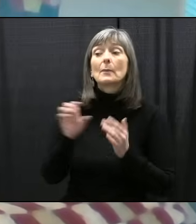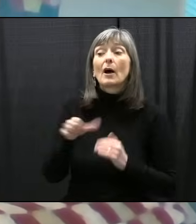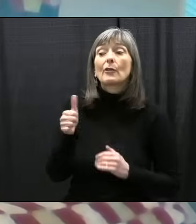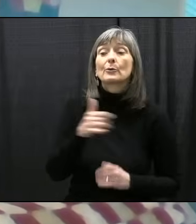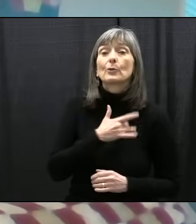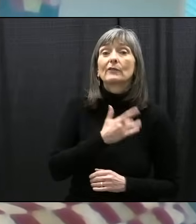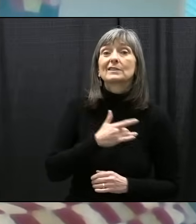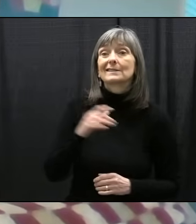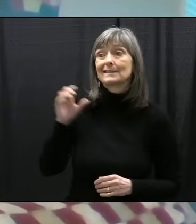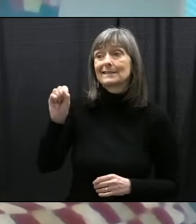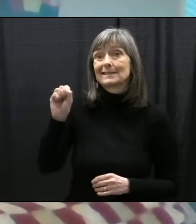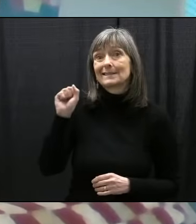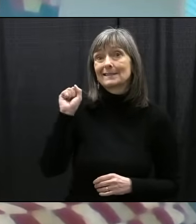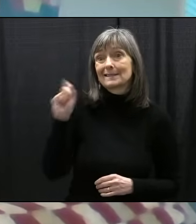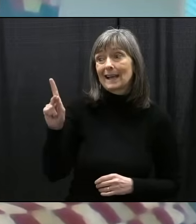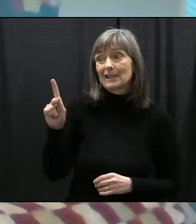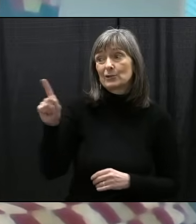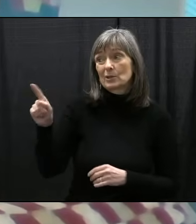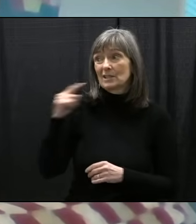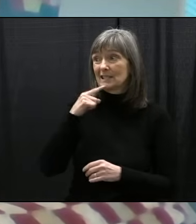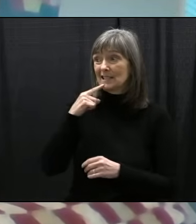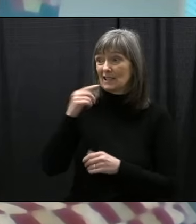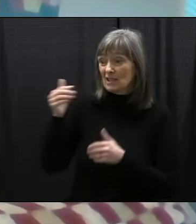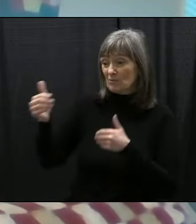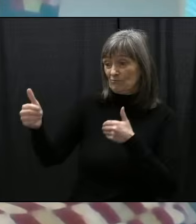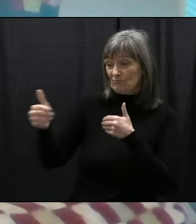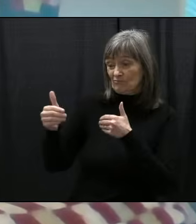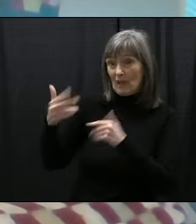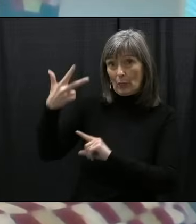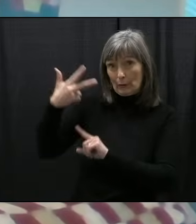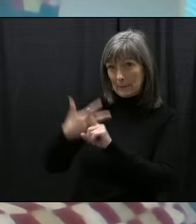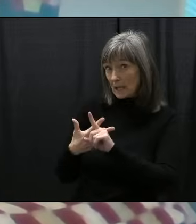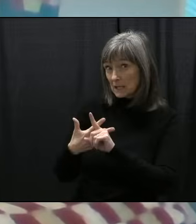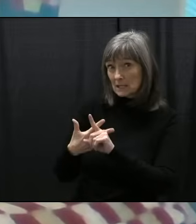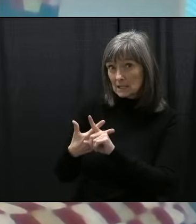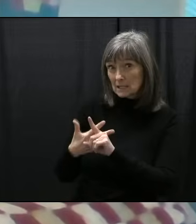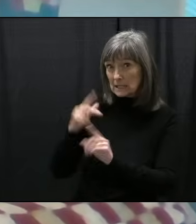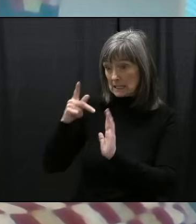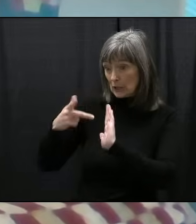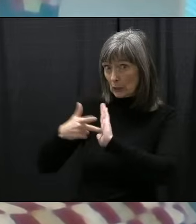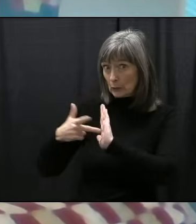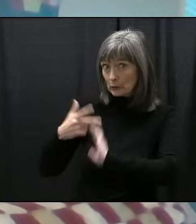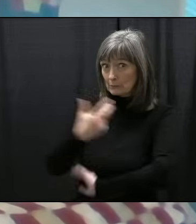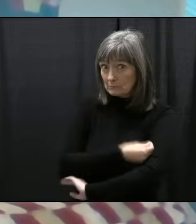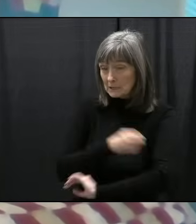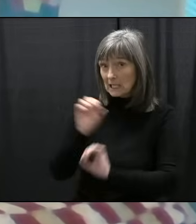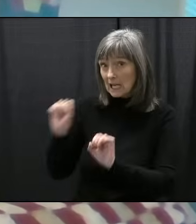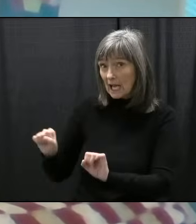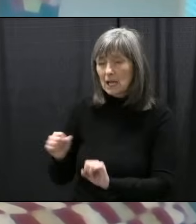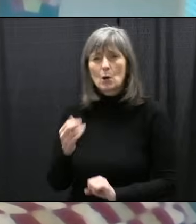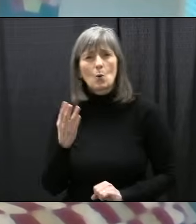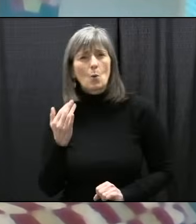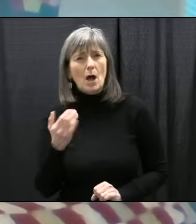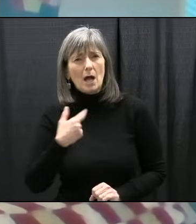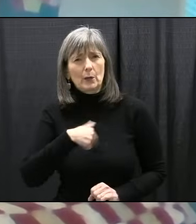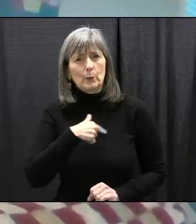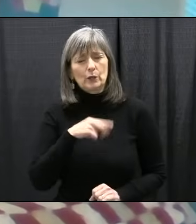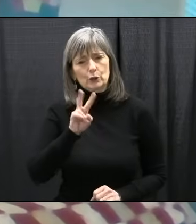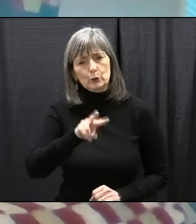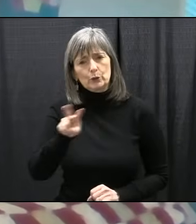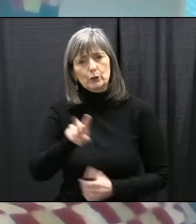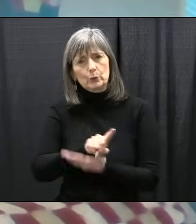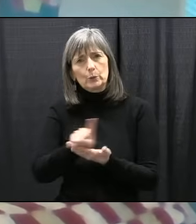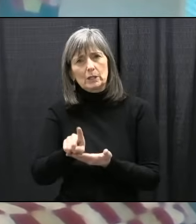Saskatchewan have their interval at as low as 3 months. Is there any justification why we're waiting a little bit longer than some of